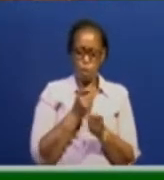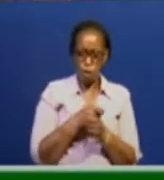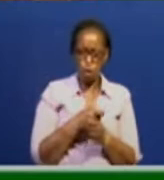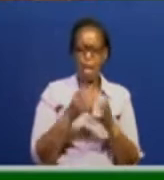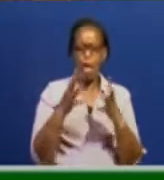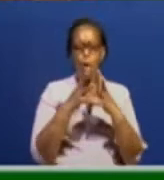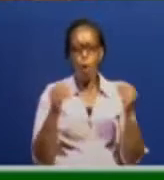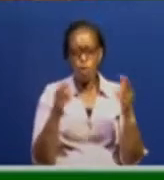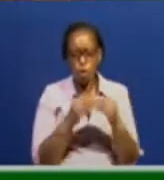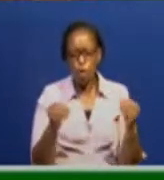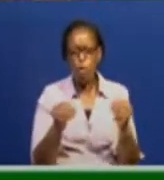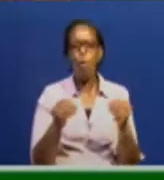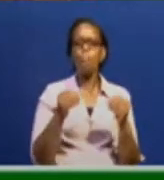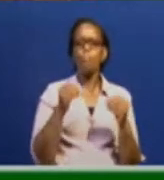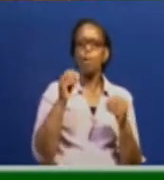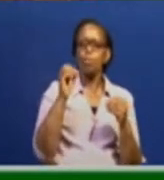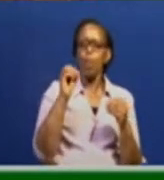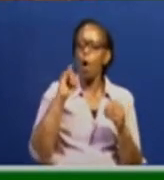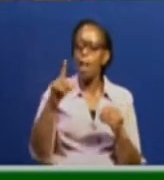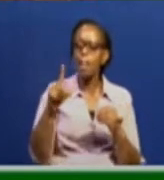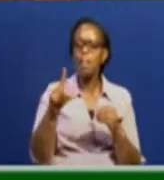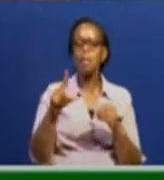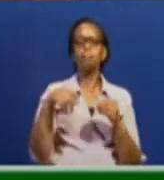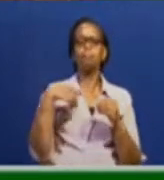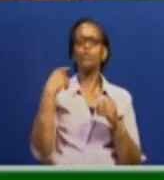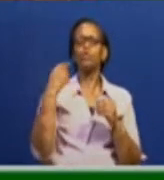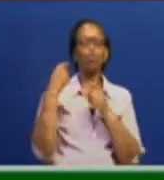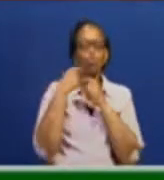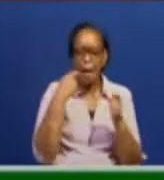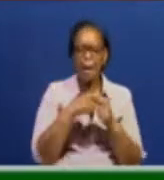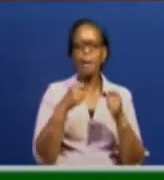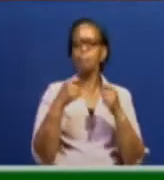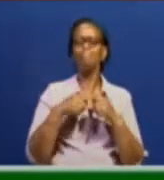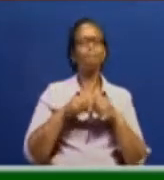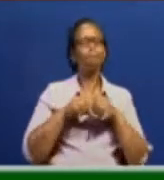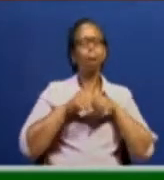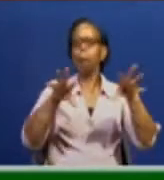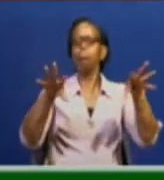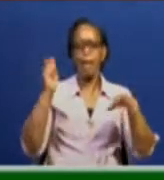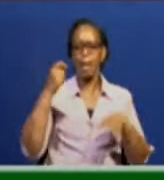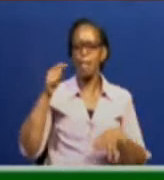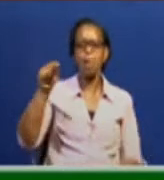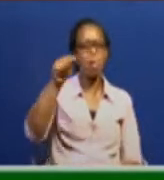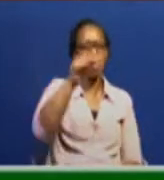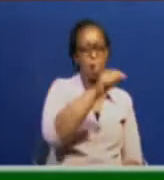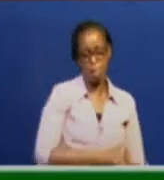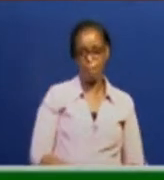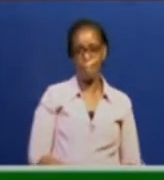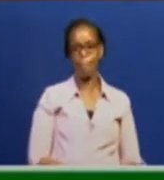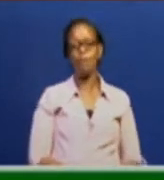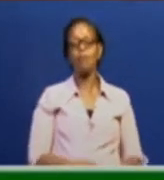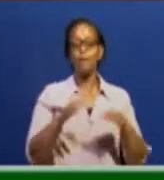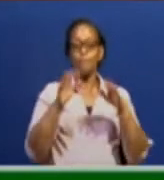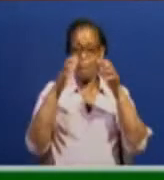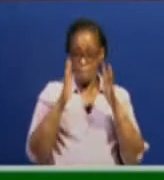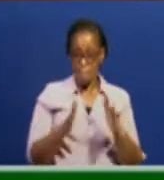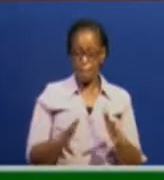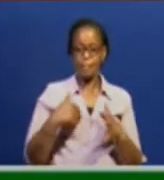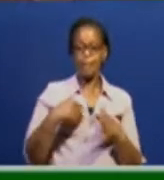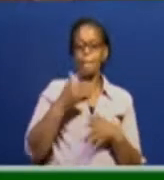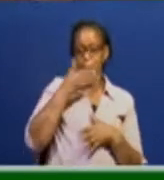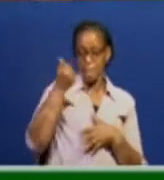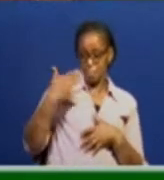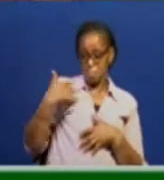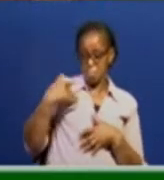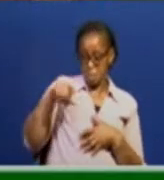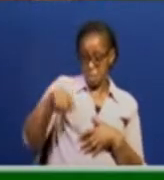edible oils, sugarcane across the country. Our farmers are the best people to speak